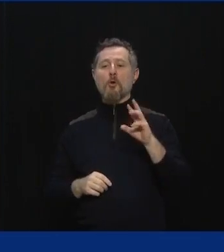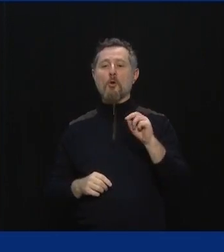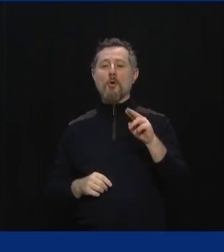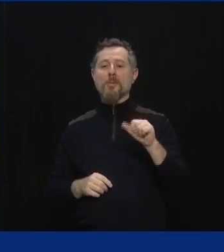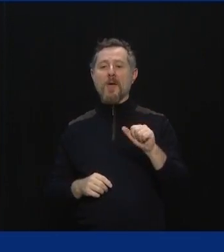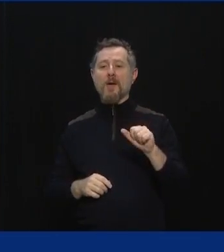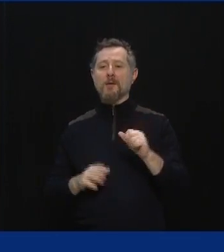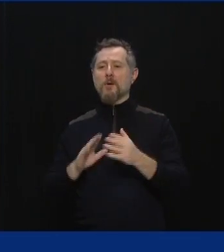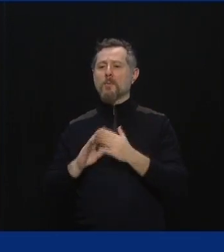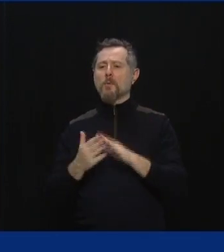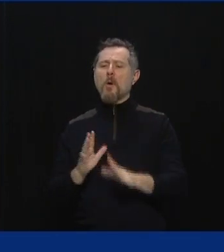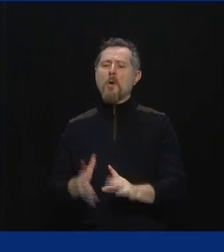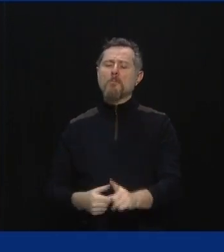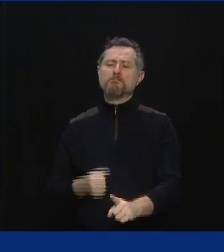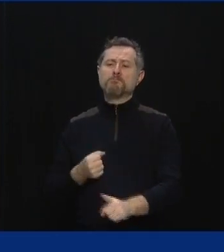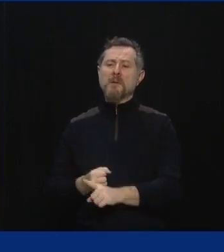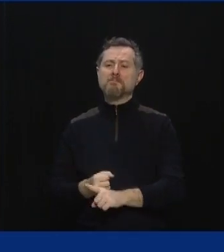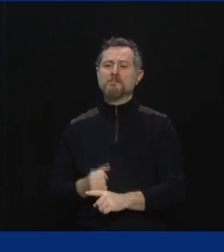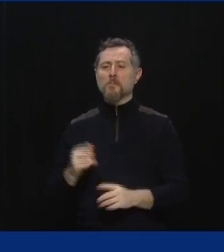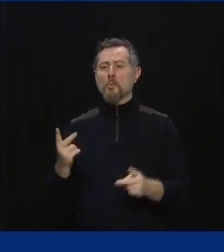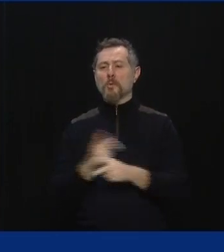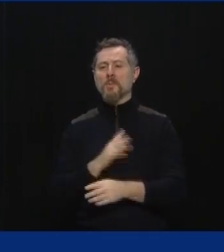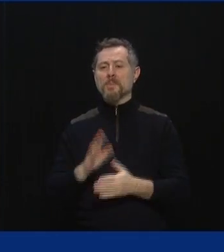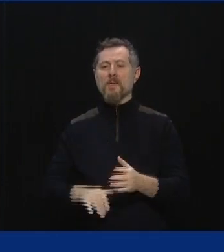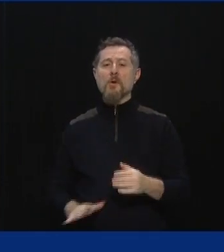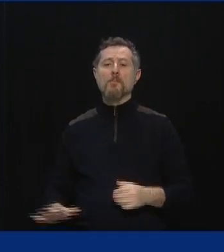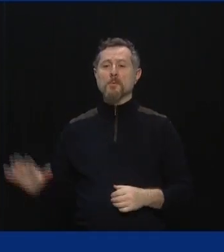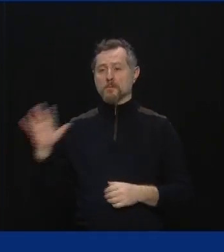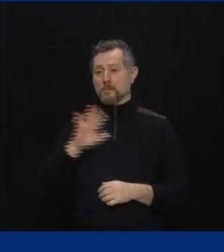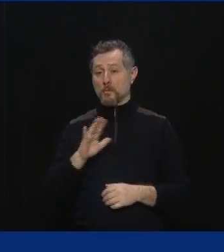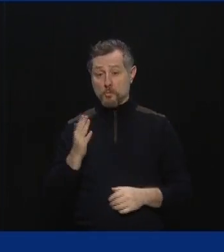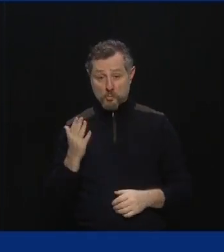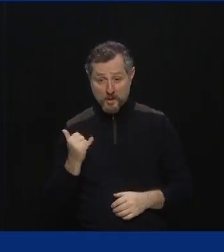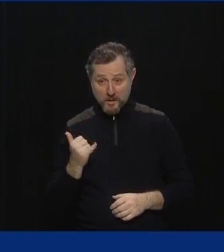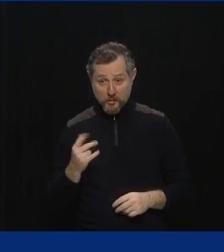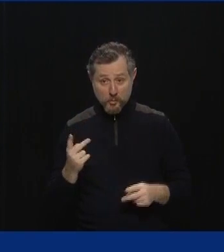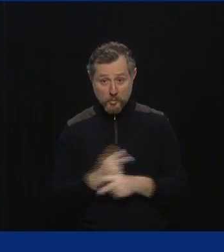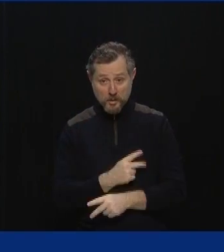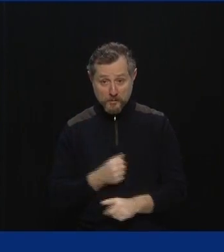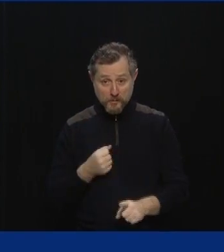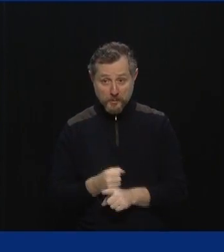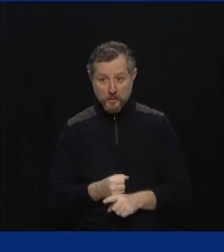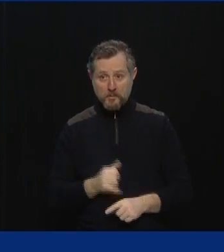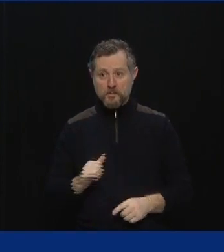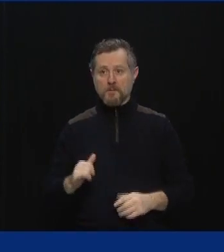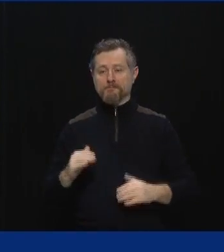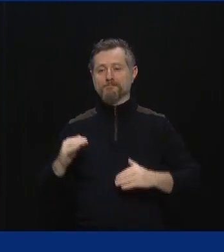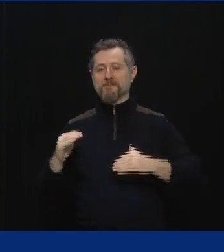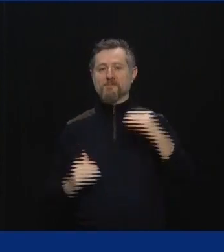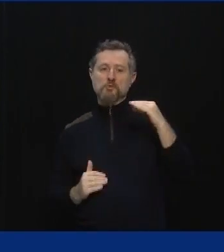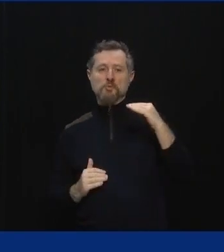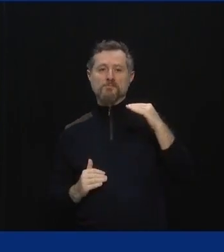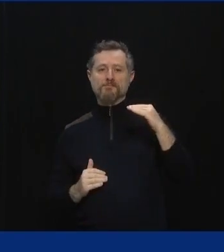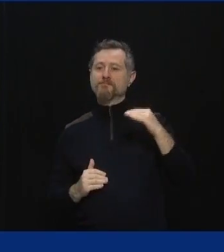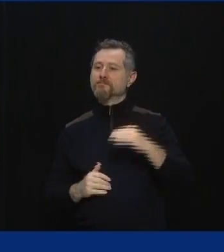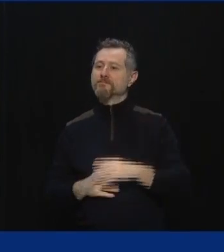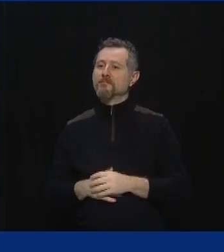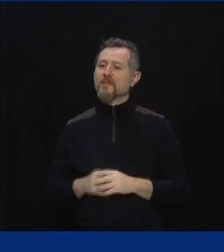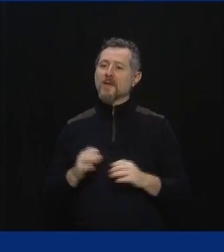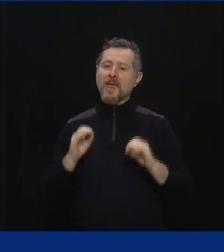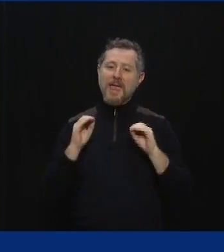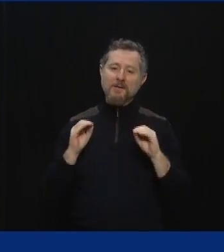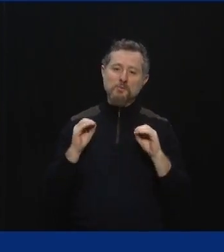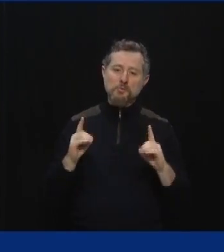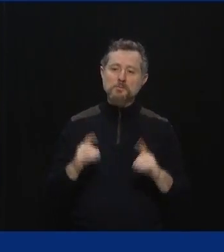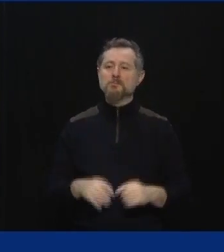impacted during this pandemic? It's called inequity. When you look at the impacts on education, when you look